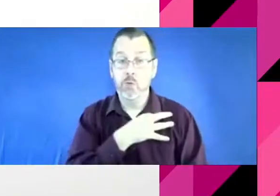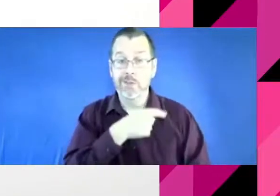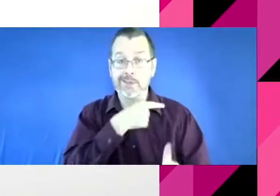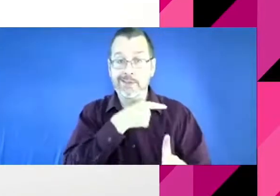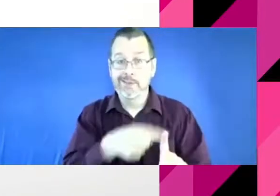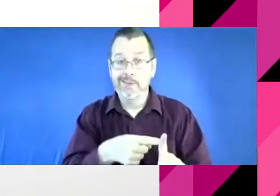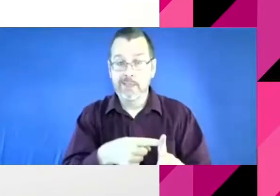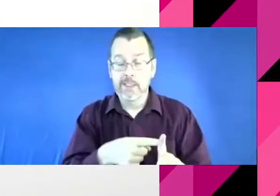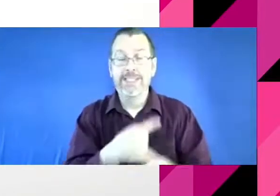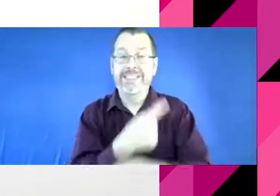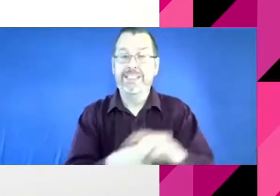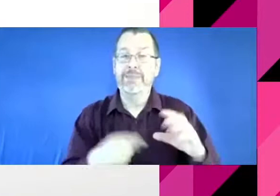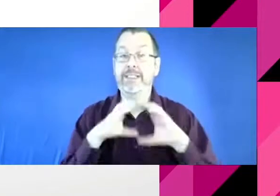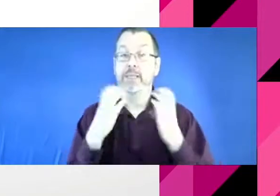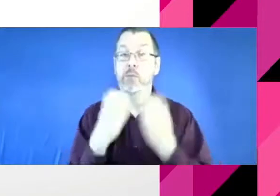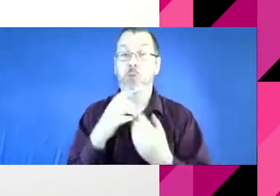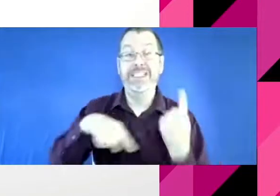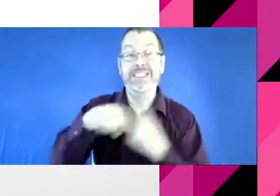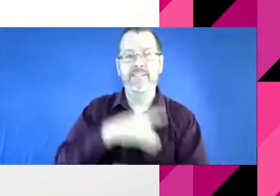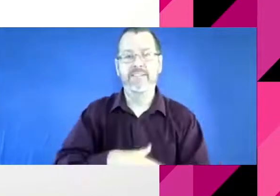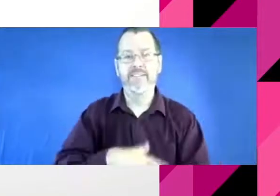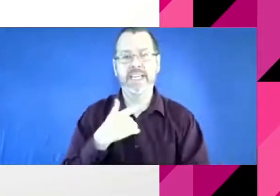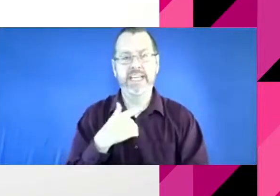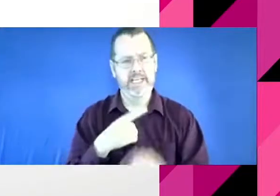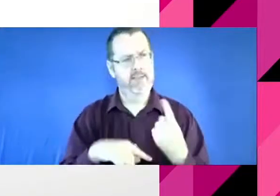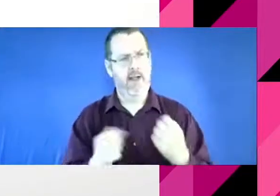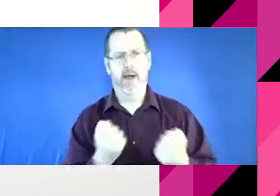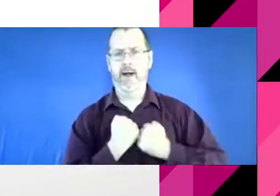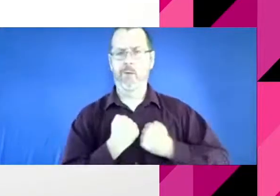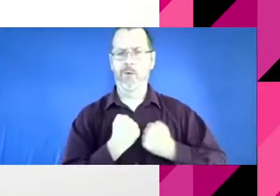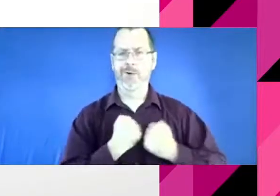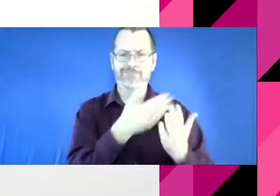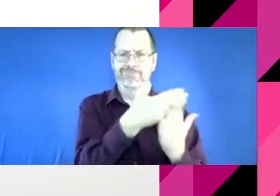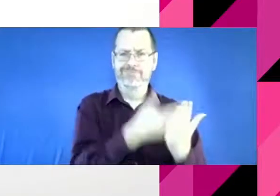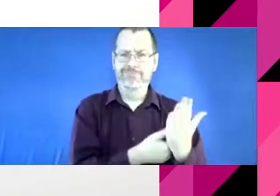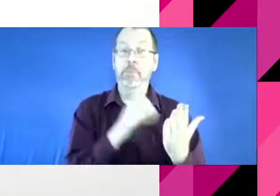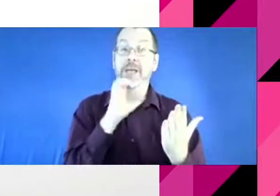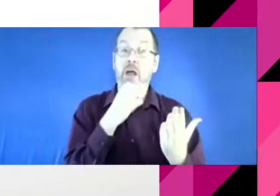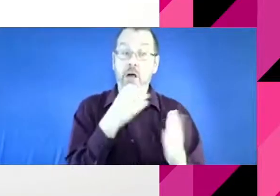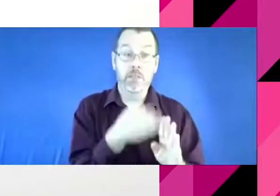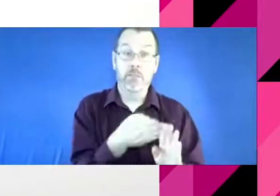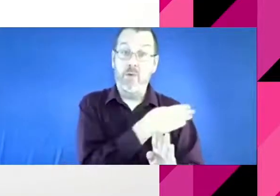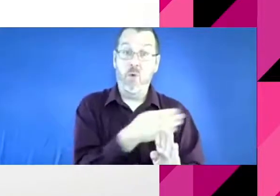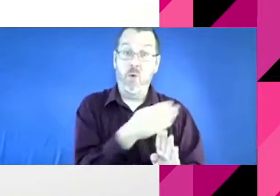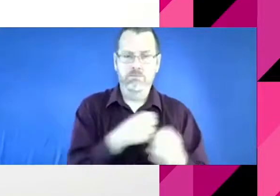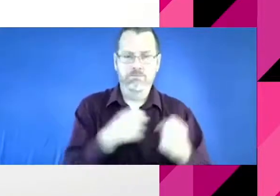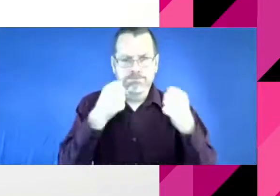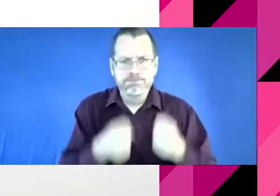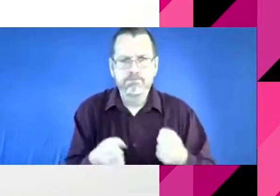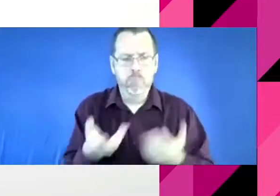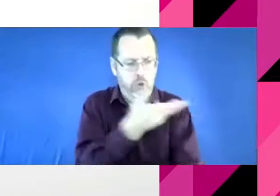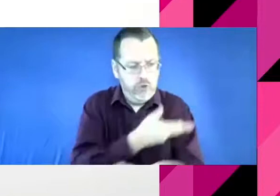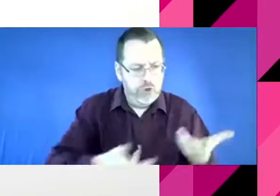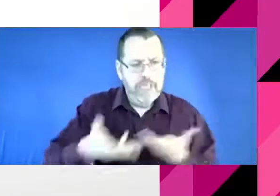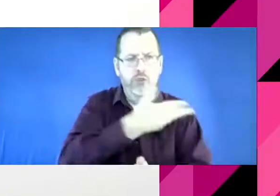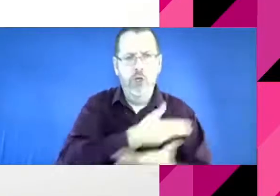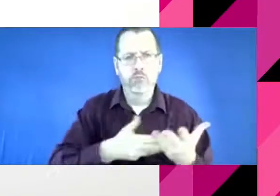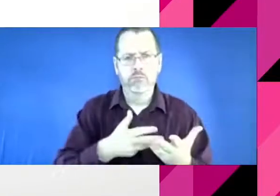community's sense of ownership of it, driven in part by the extensive consultation process that was undertaken during its